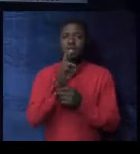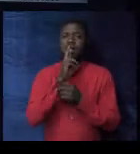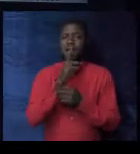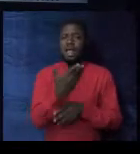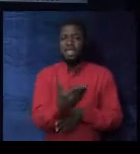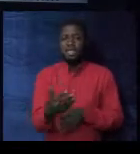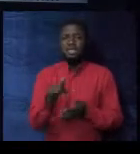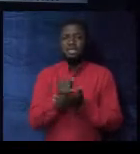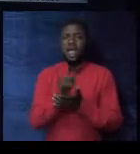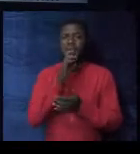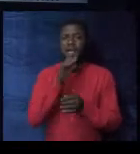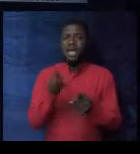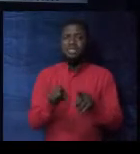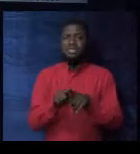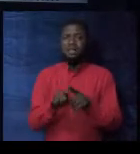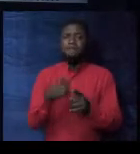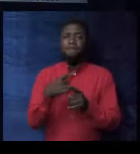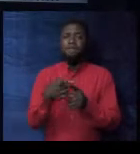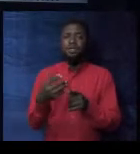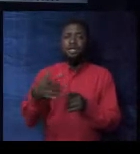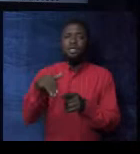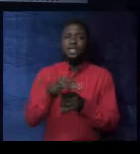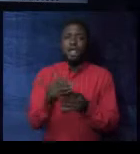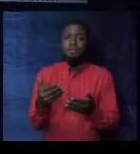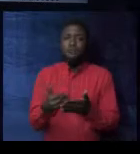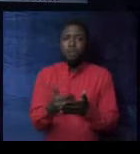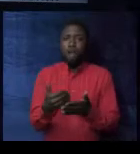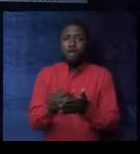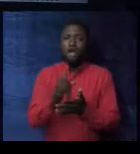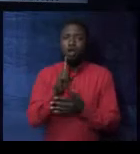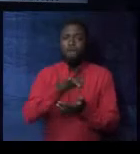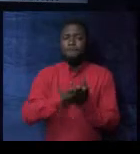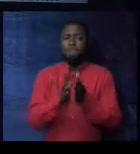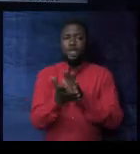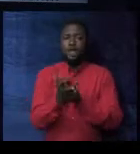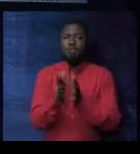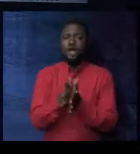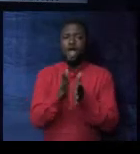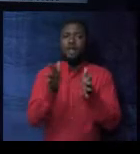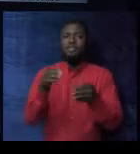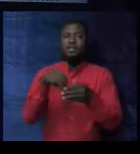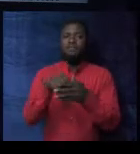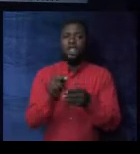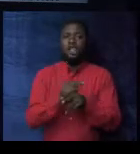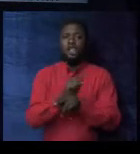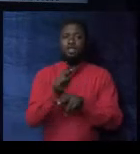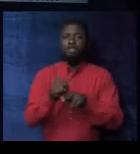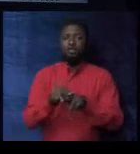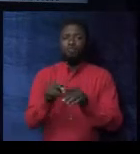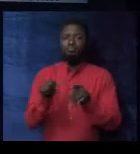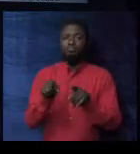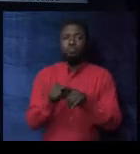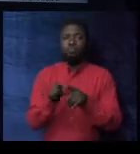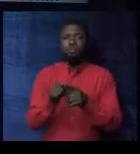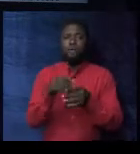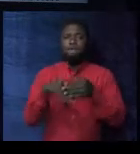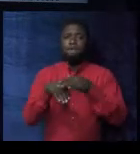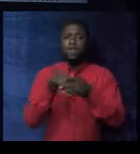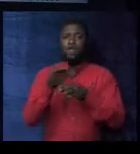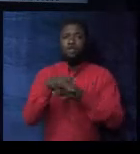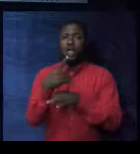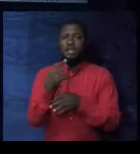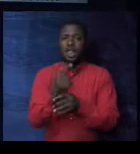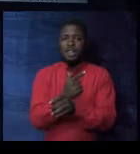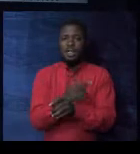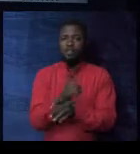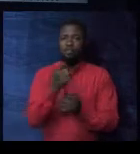nouns are. Things that are the same, but they are more than one. They become collective in nature. So,